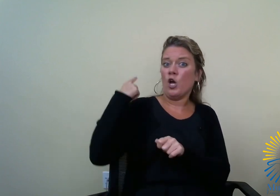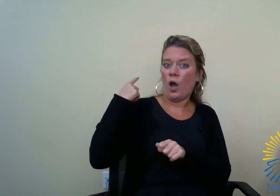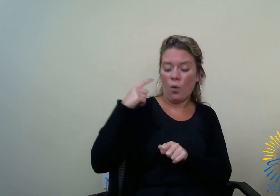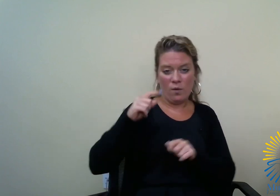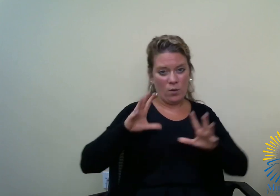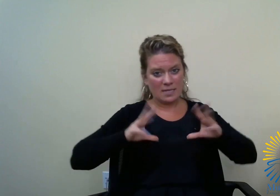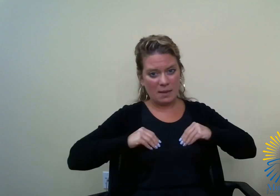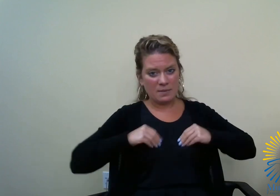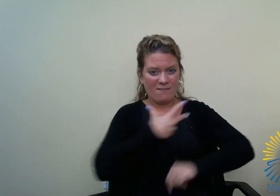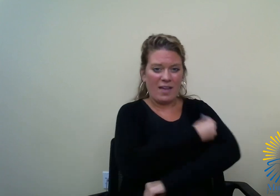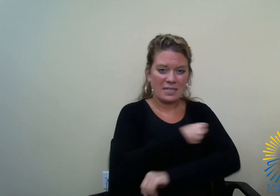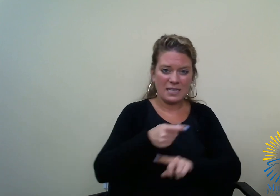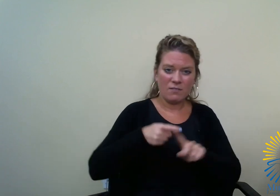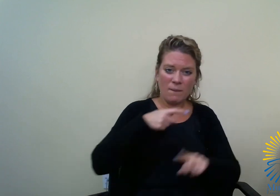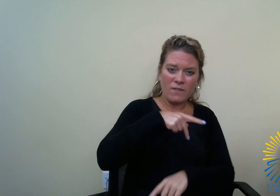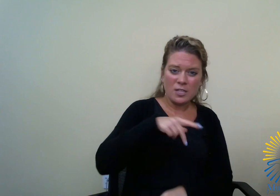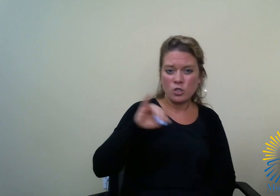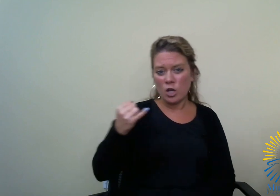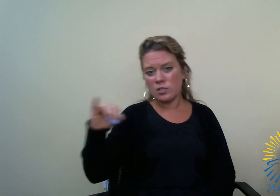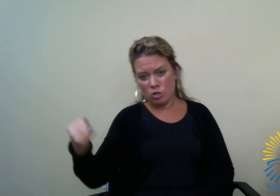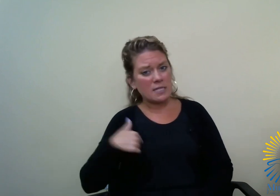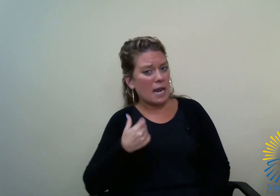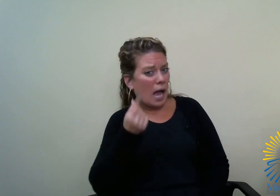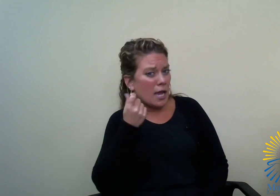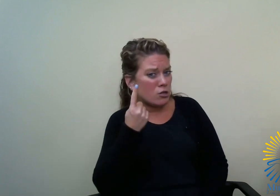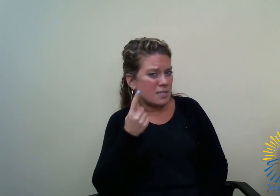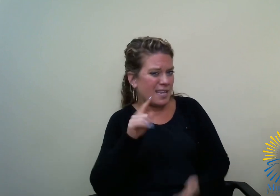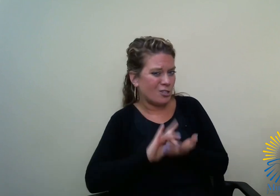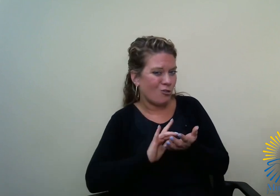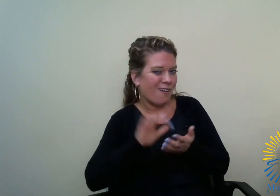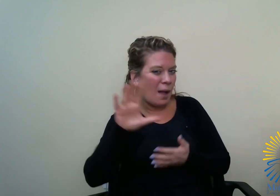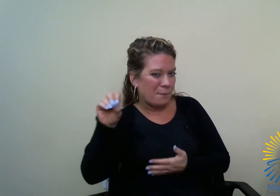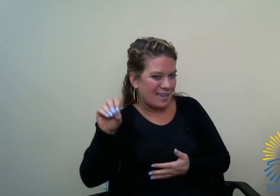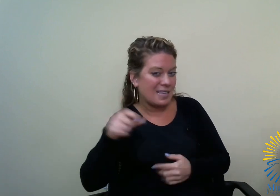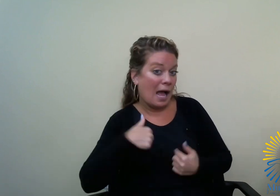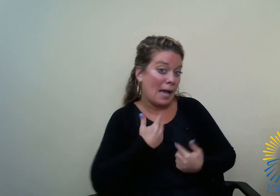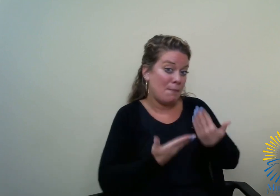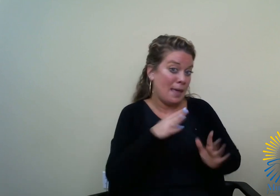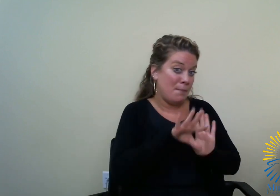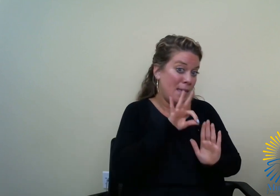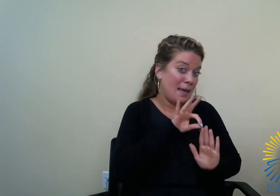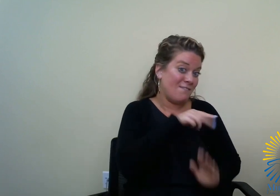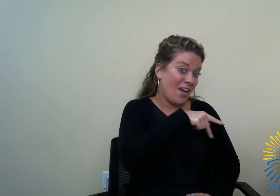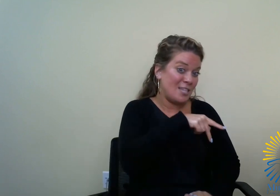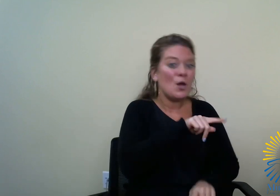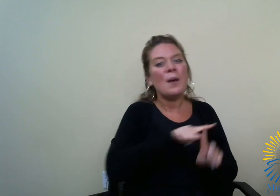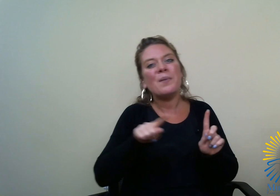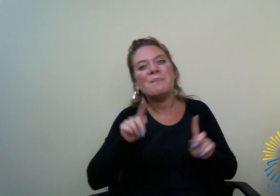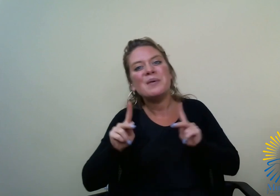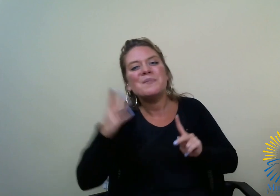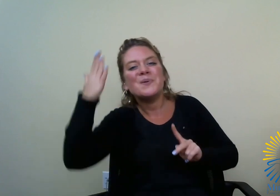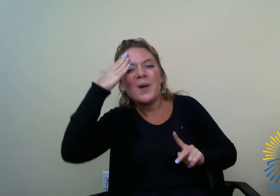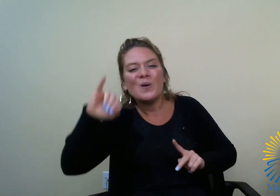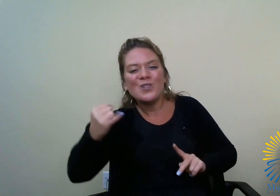Johnson? Okay, I understand drug companies, so I might say Pfizer, but most people know Johnson & Johnson, right? They make baby powder. They make stuff that we use every single day. They